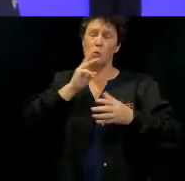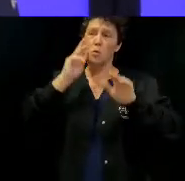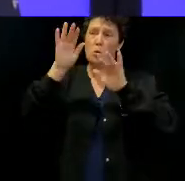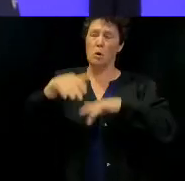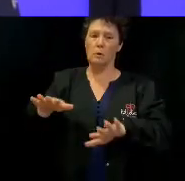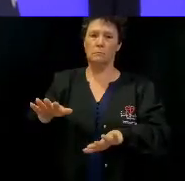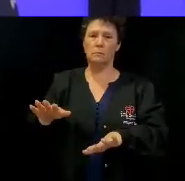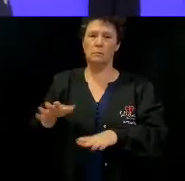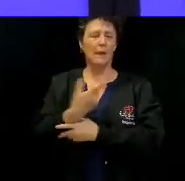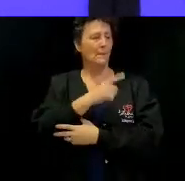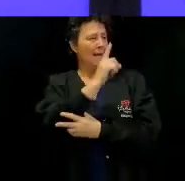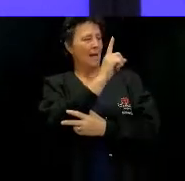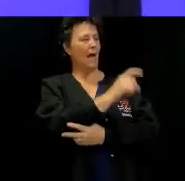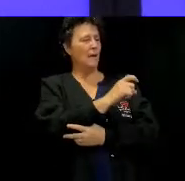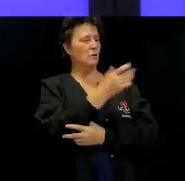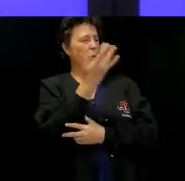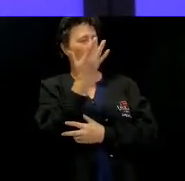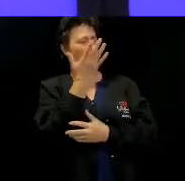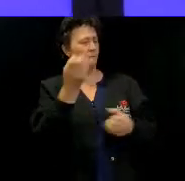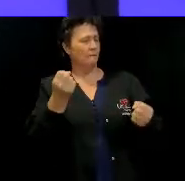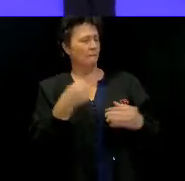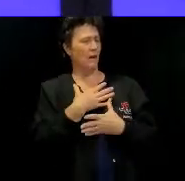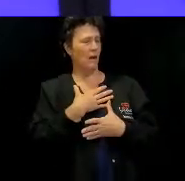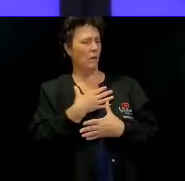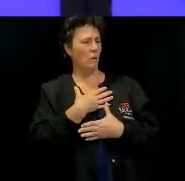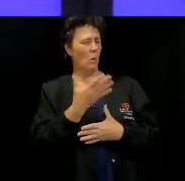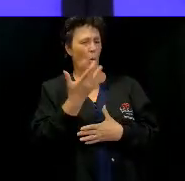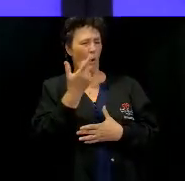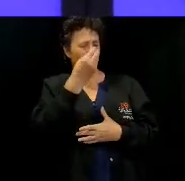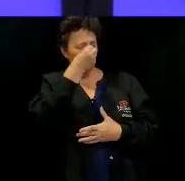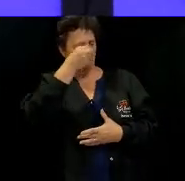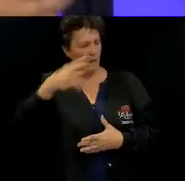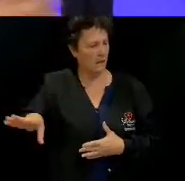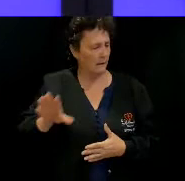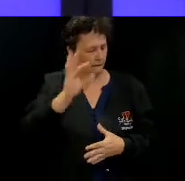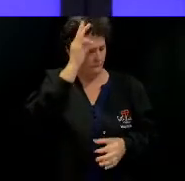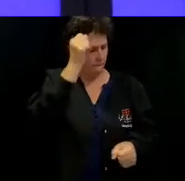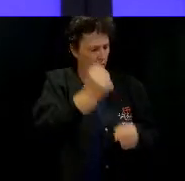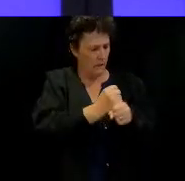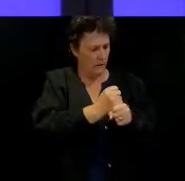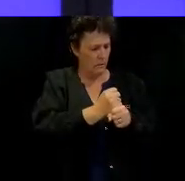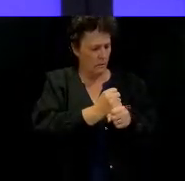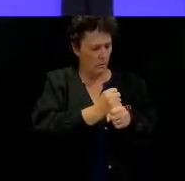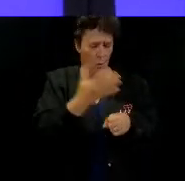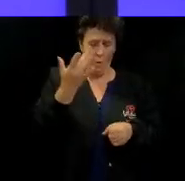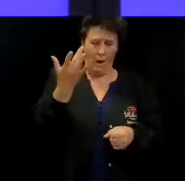fearful? Why are you disregarding your faith, and why are you fearful?